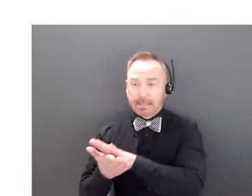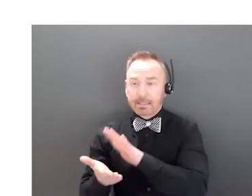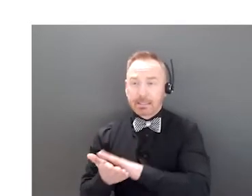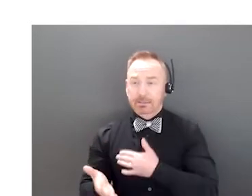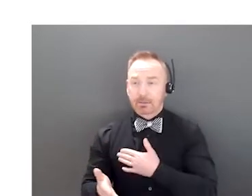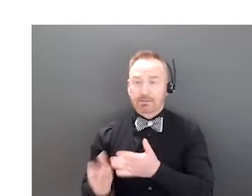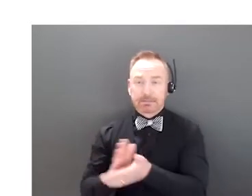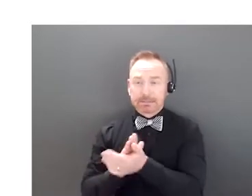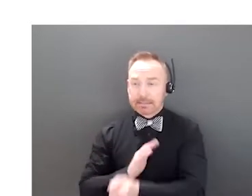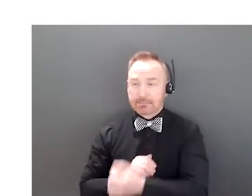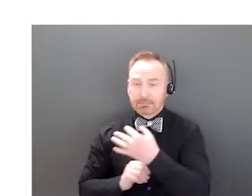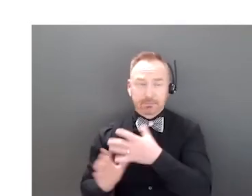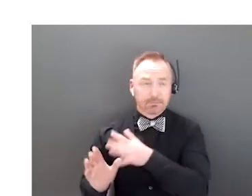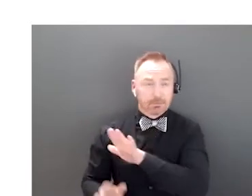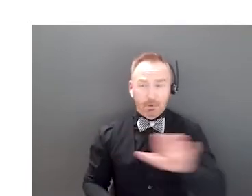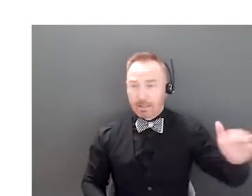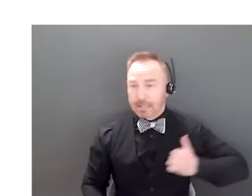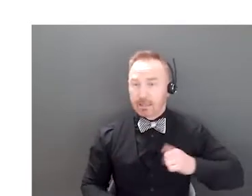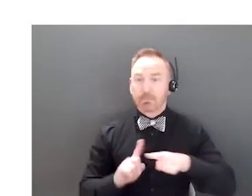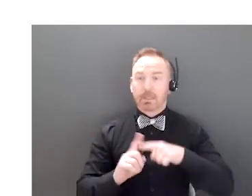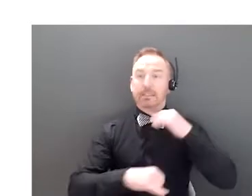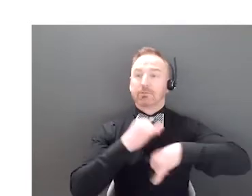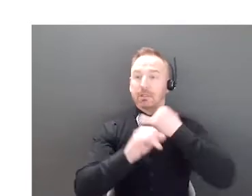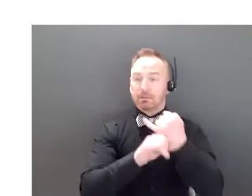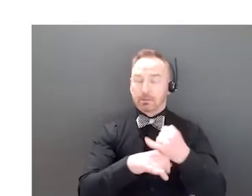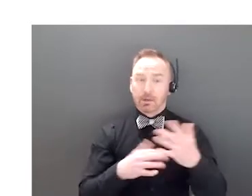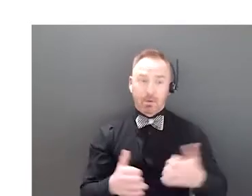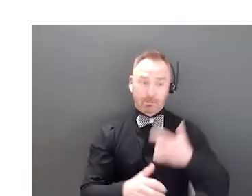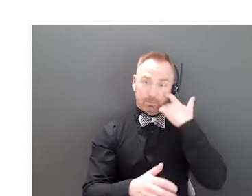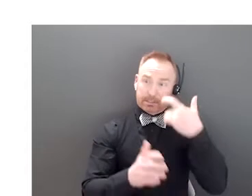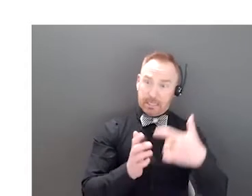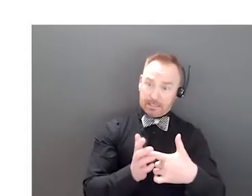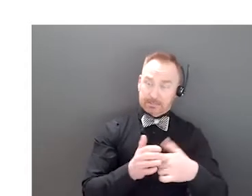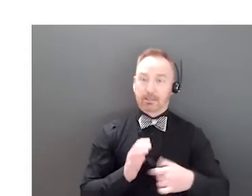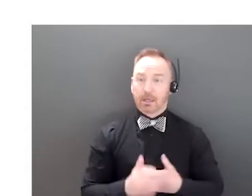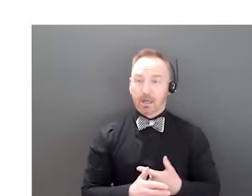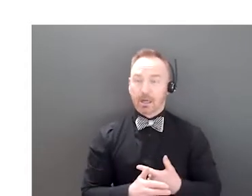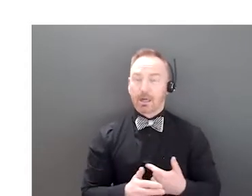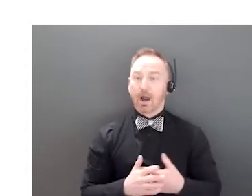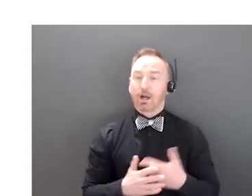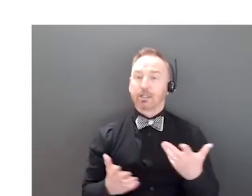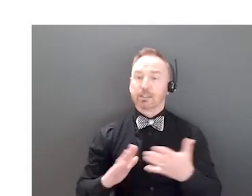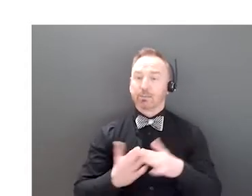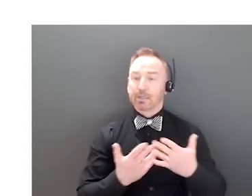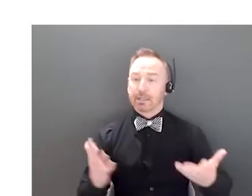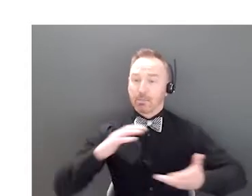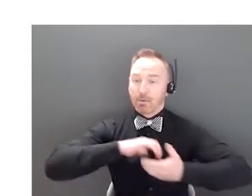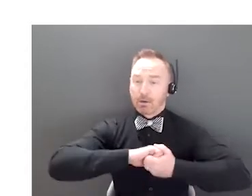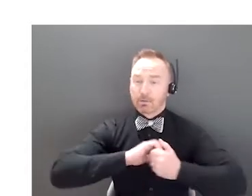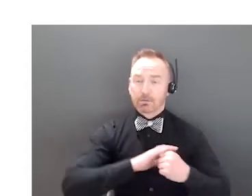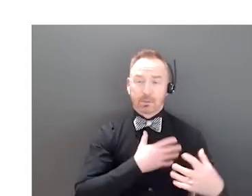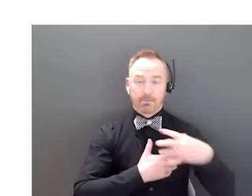as internationally. Also, I wanted to really give a really big shout out to our community partners that have played a